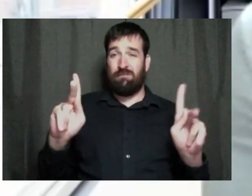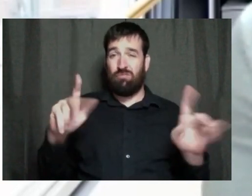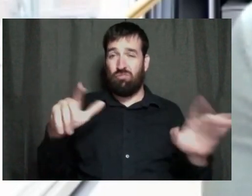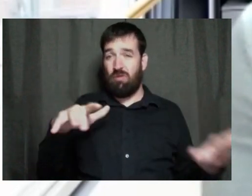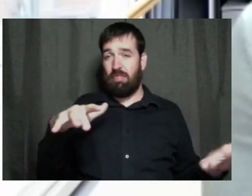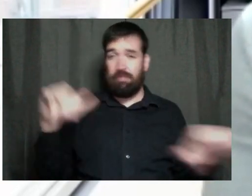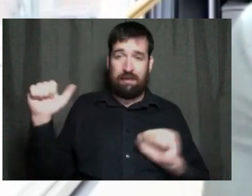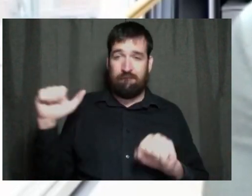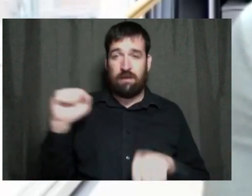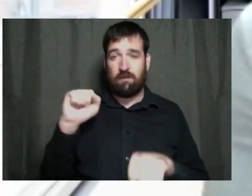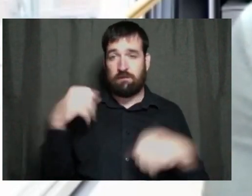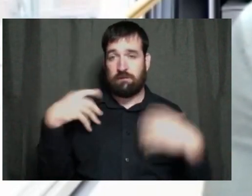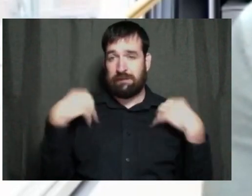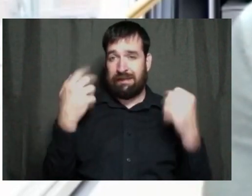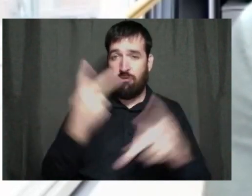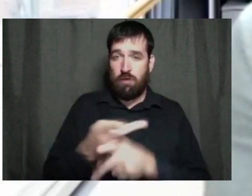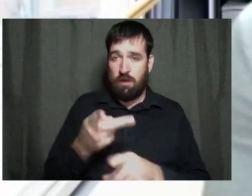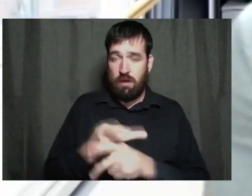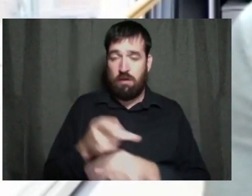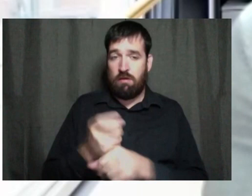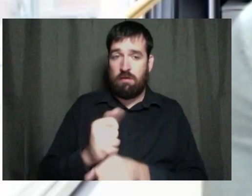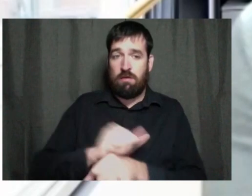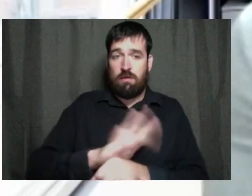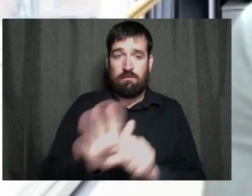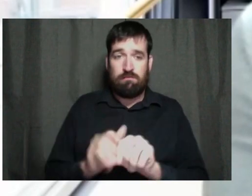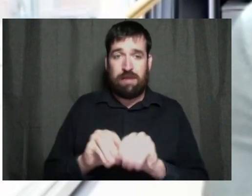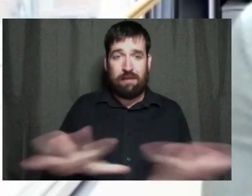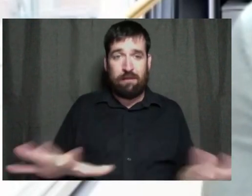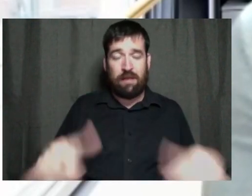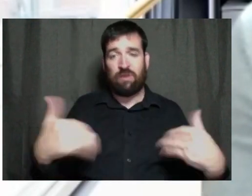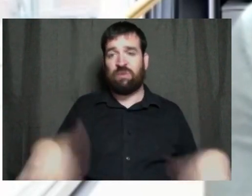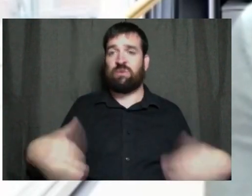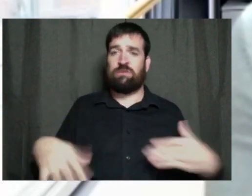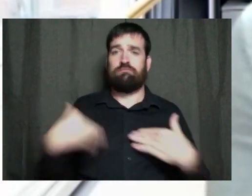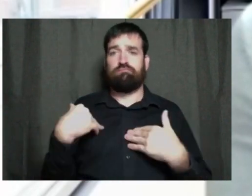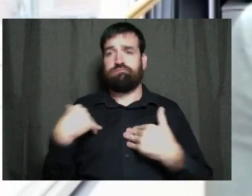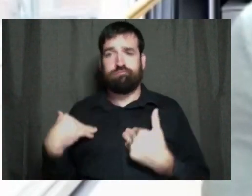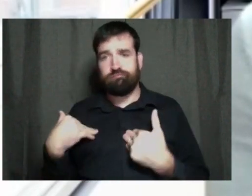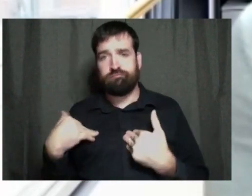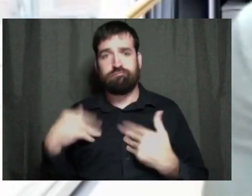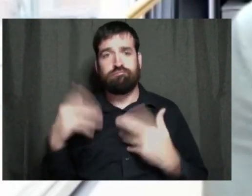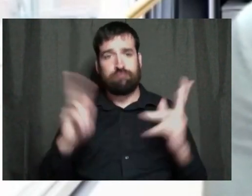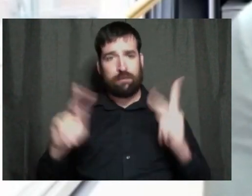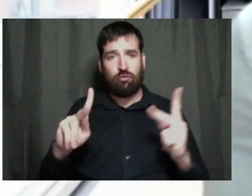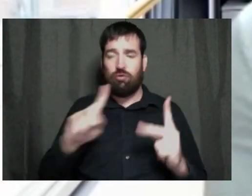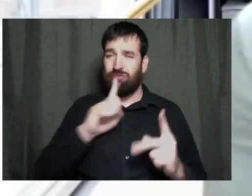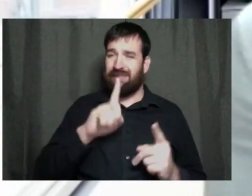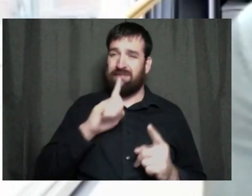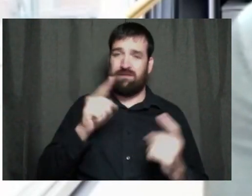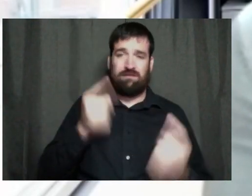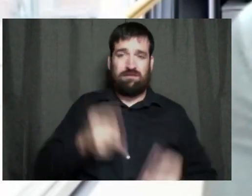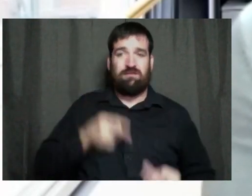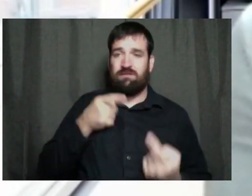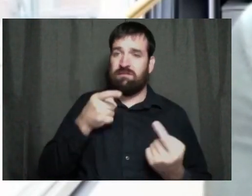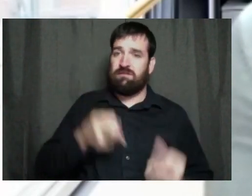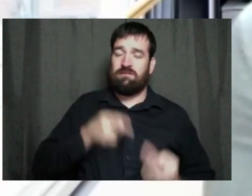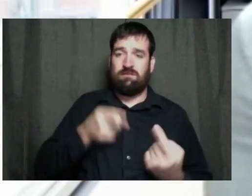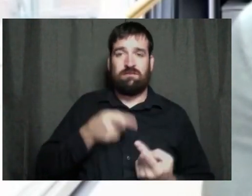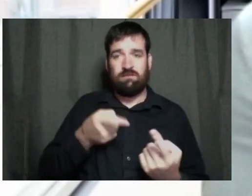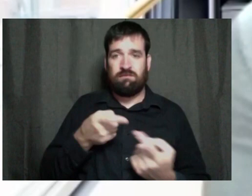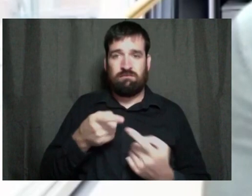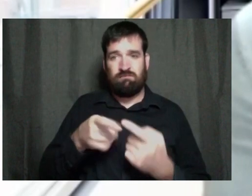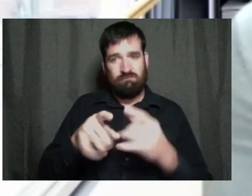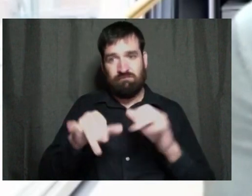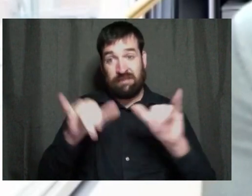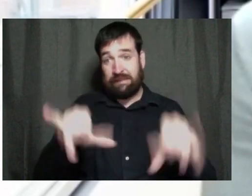pandemic has really proven to be a significant burden on folks, and they're really struggling with staying within healthcare. And